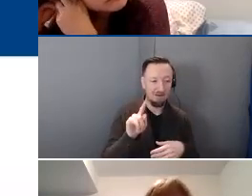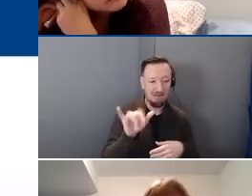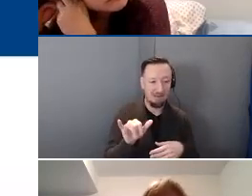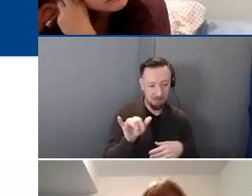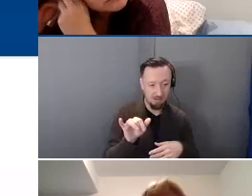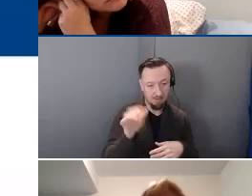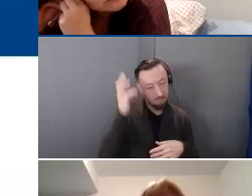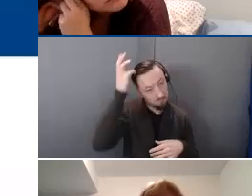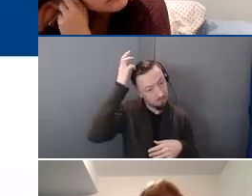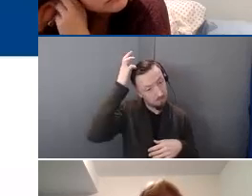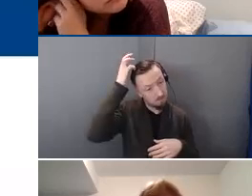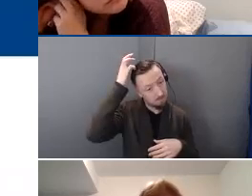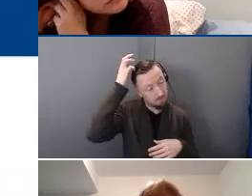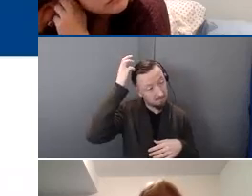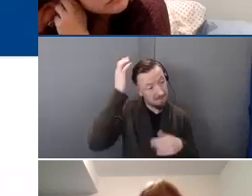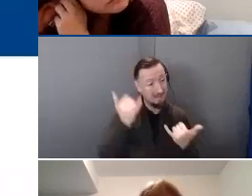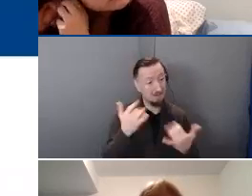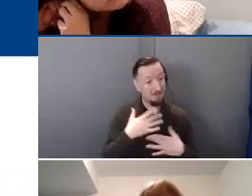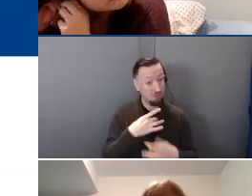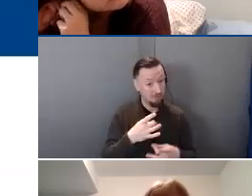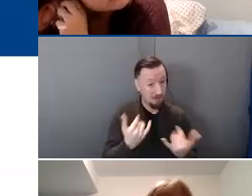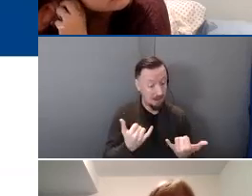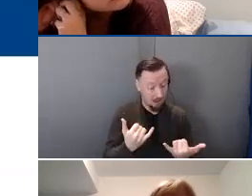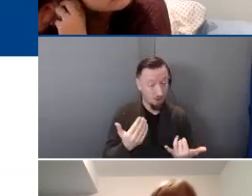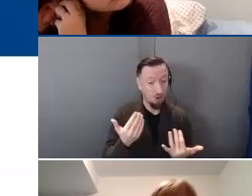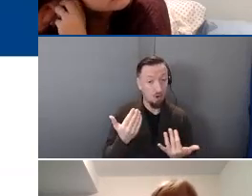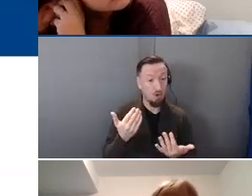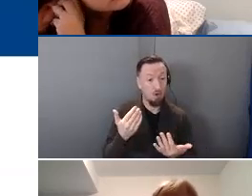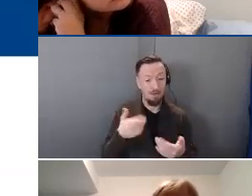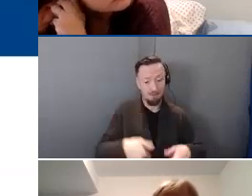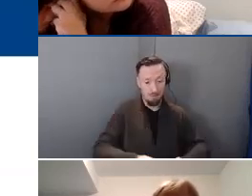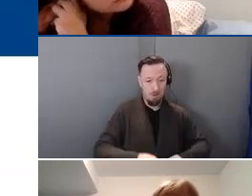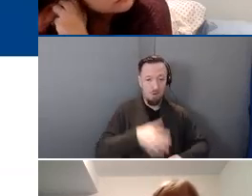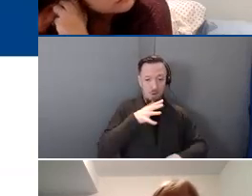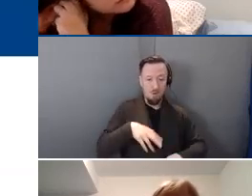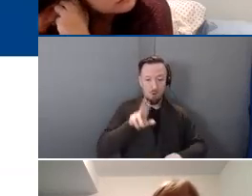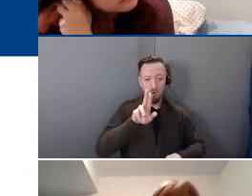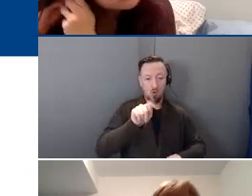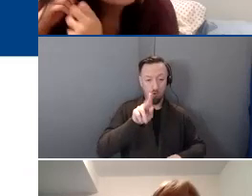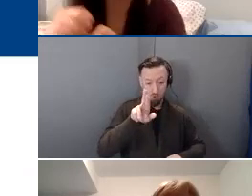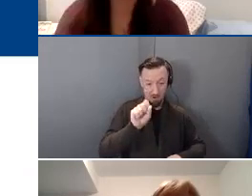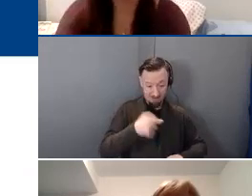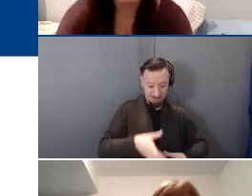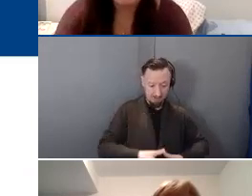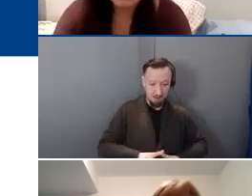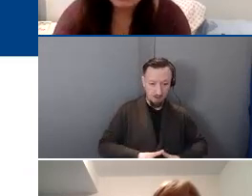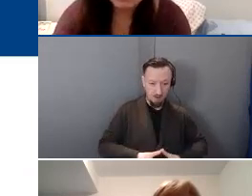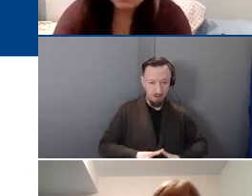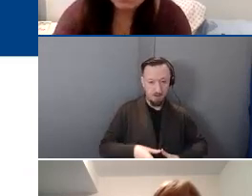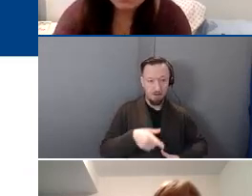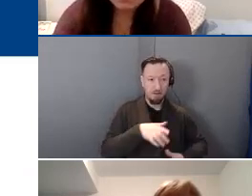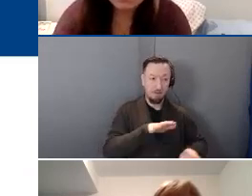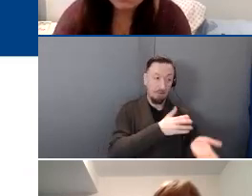can do now is they can take a uterus from a patient, rather they're living or